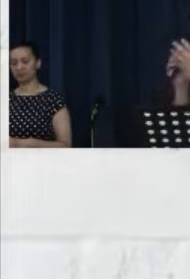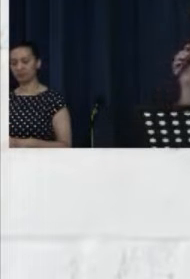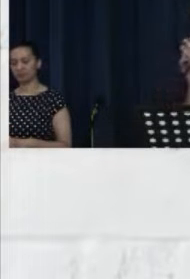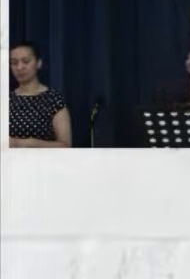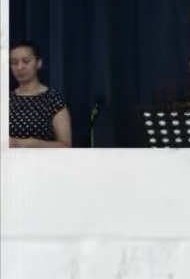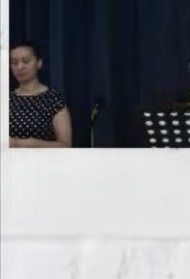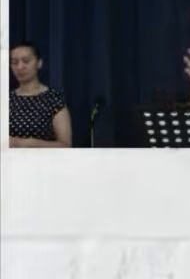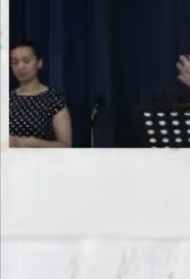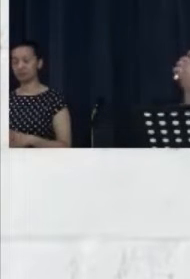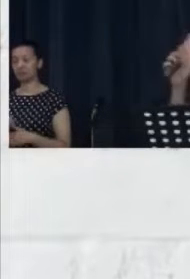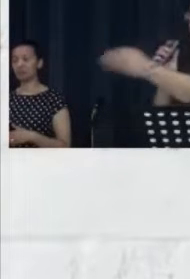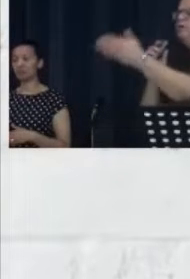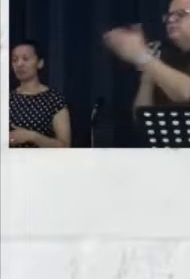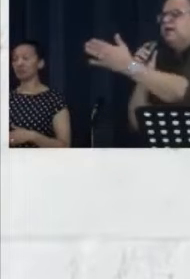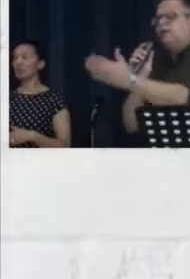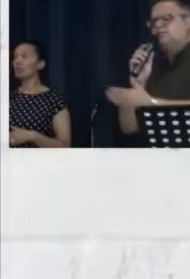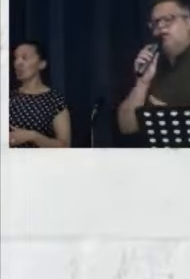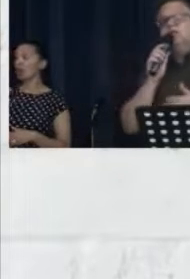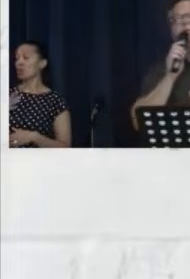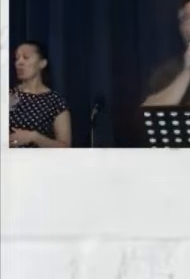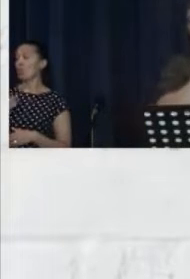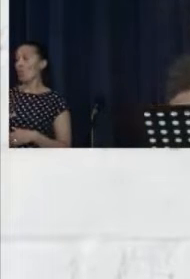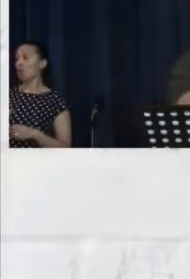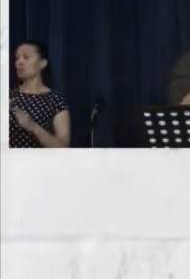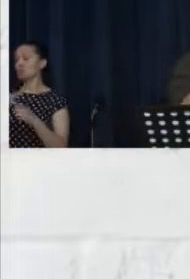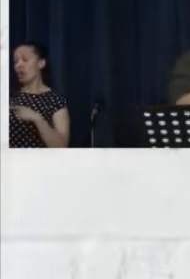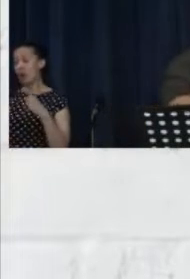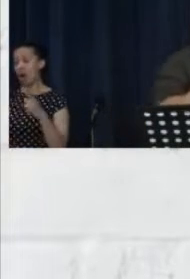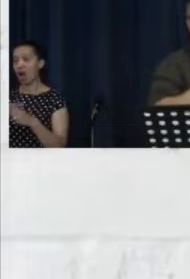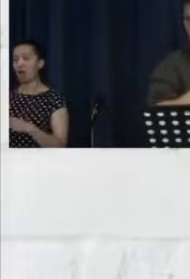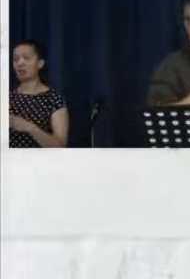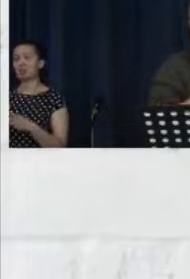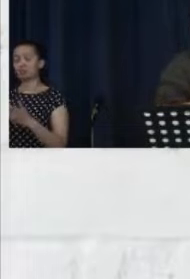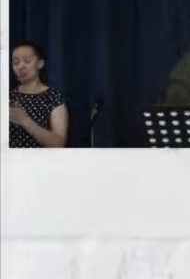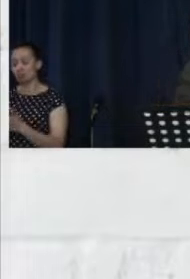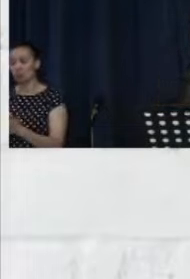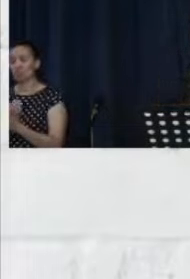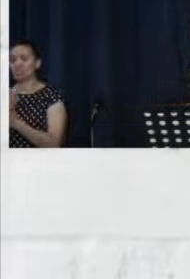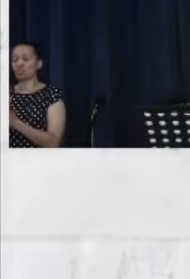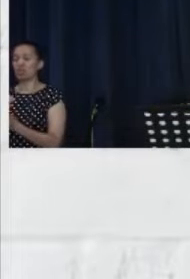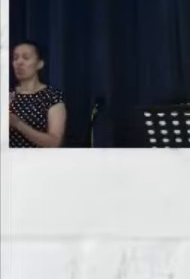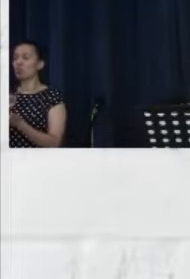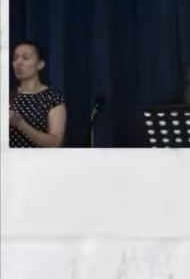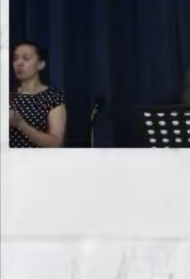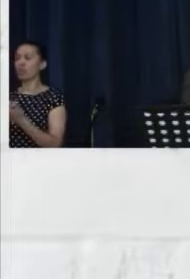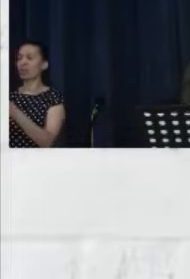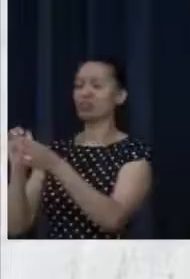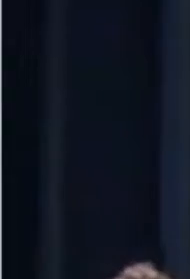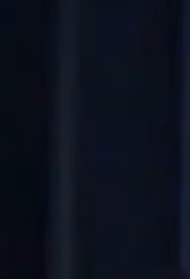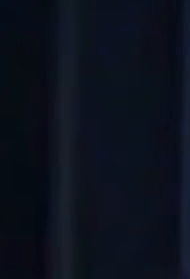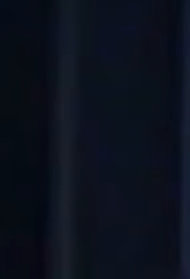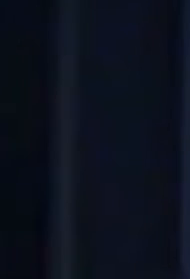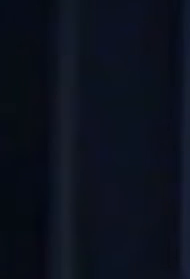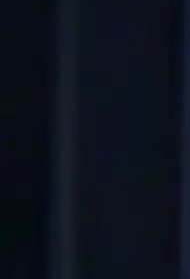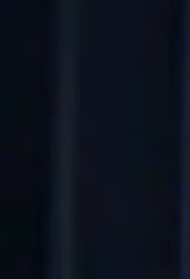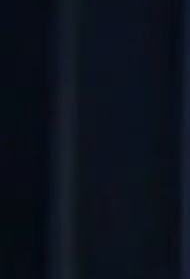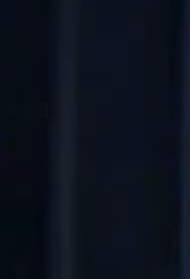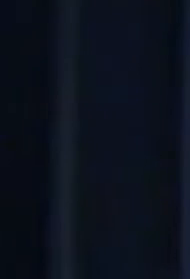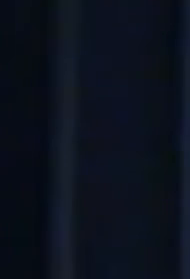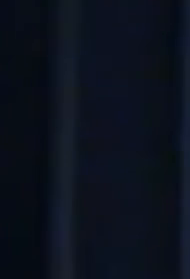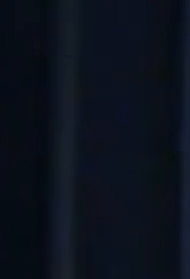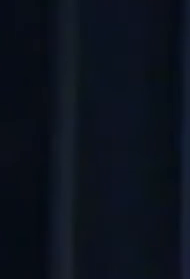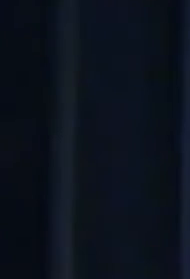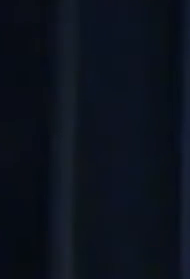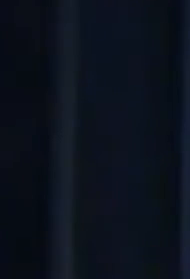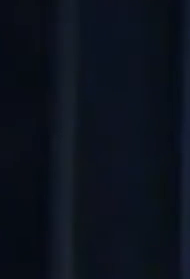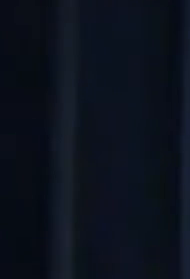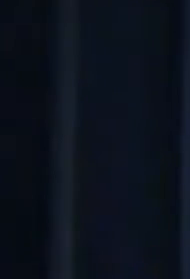That is what God wants. He wants us to be restored to a right relationship. And we'll see why we need to be restored in a moment.